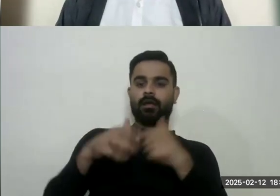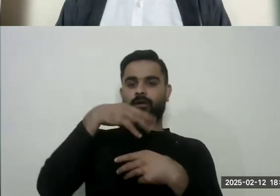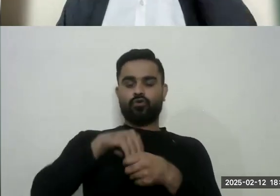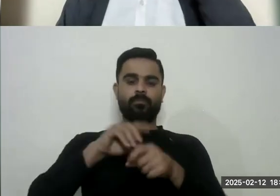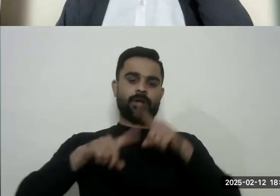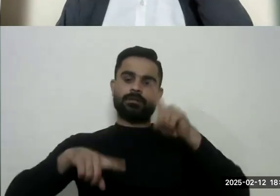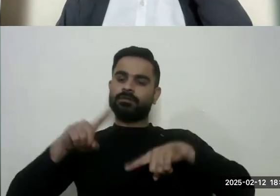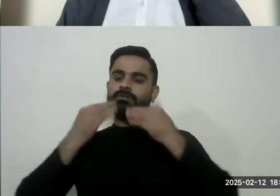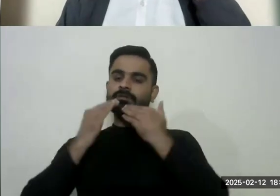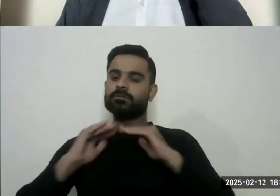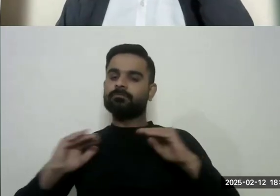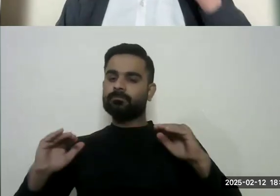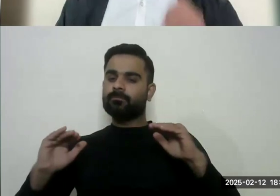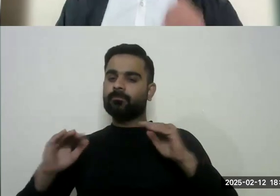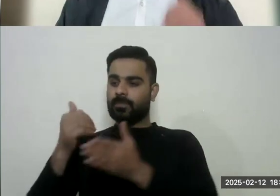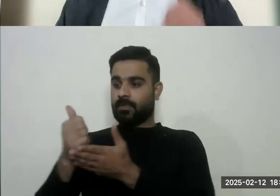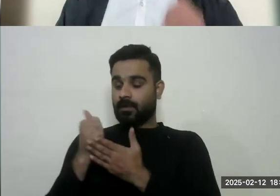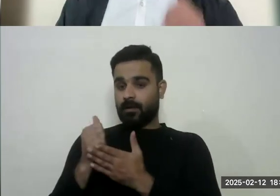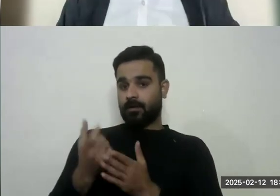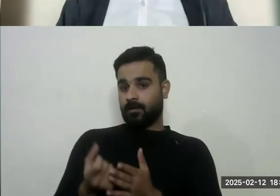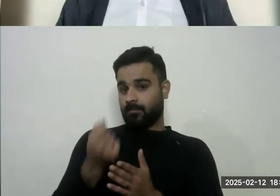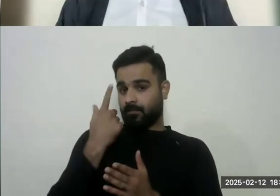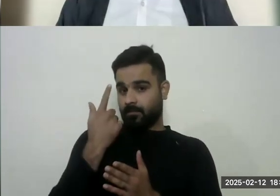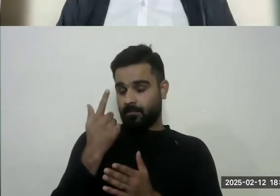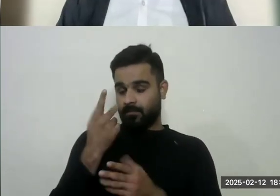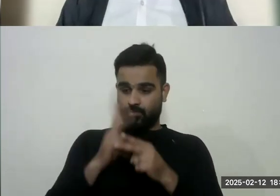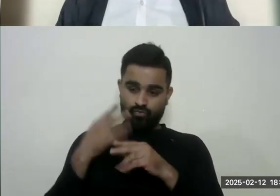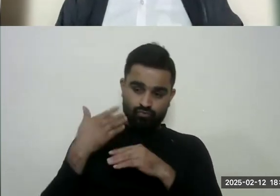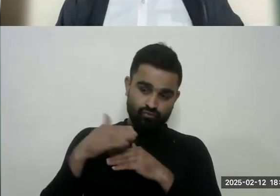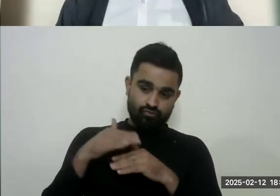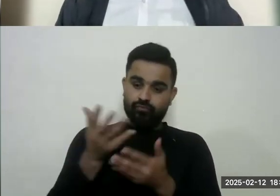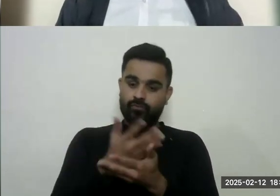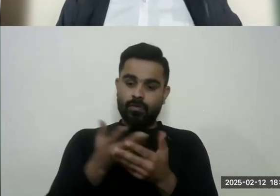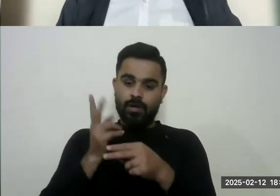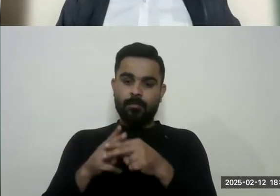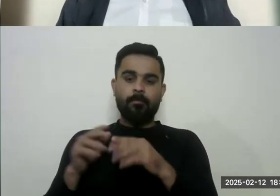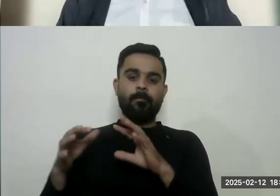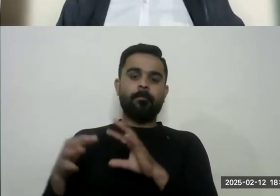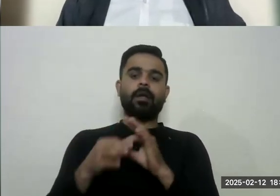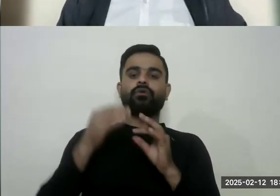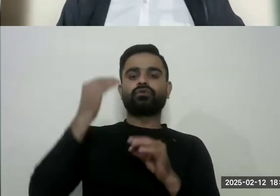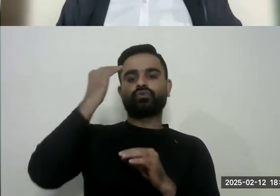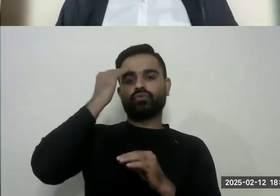diverse students would help each other to construct this particular body of knowledge.